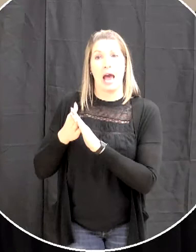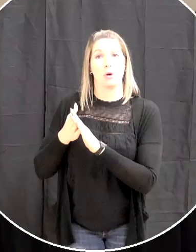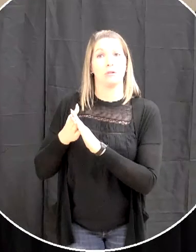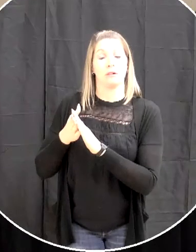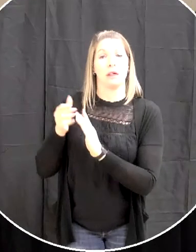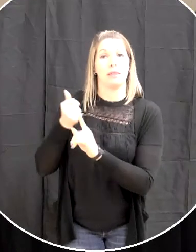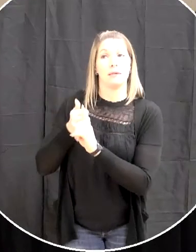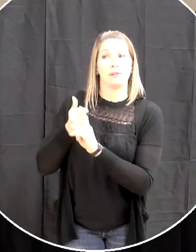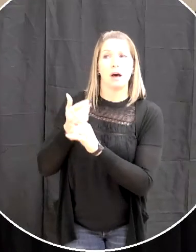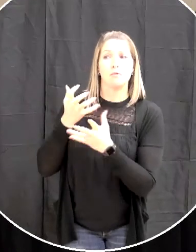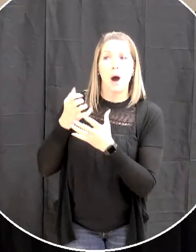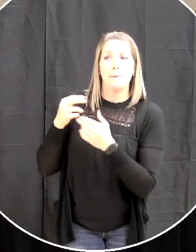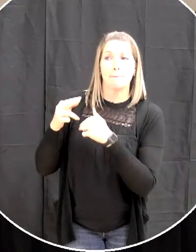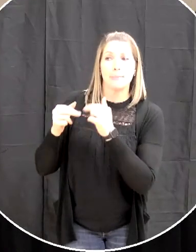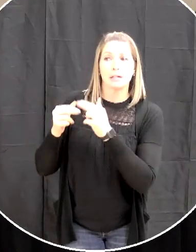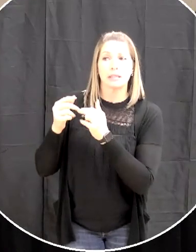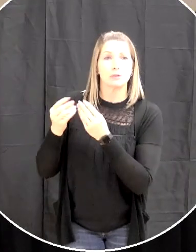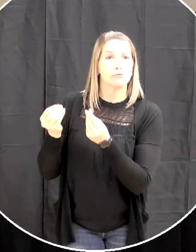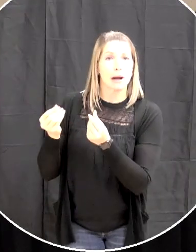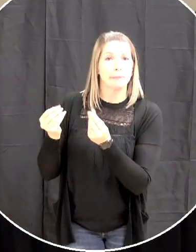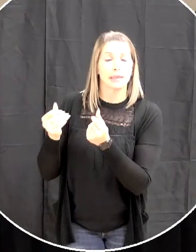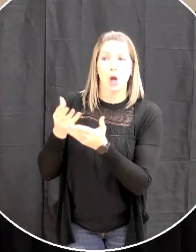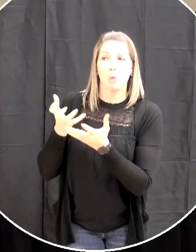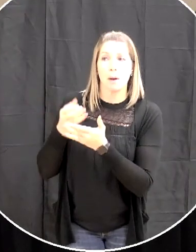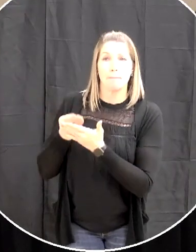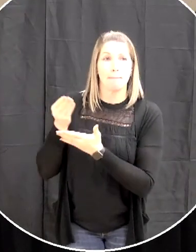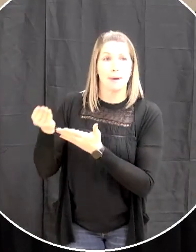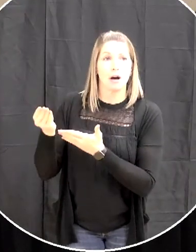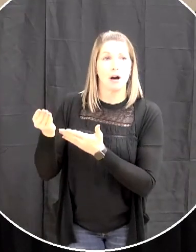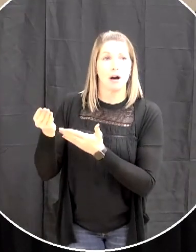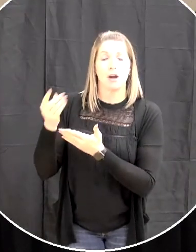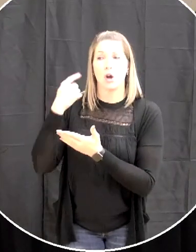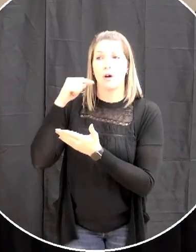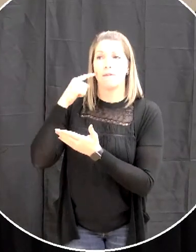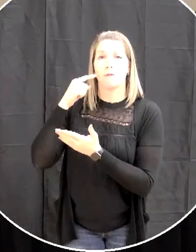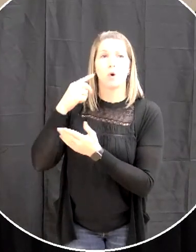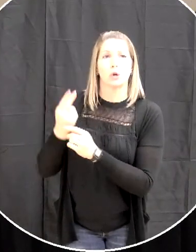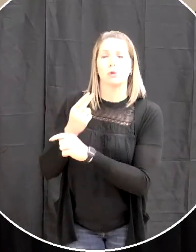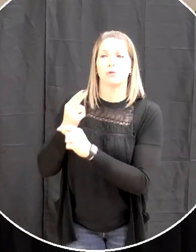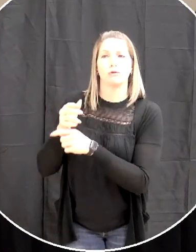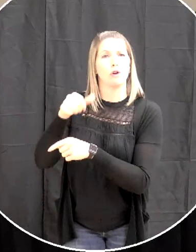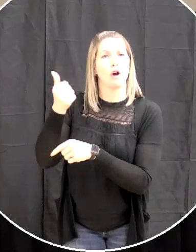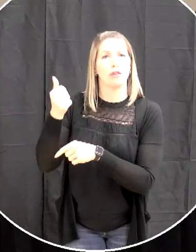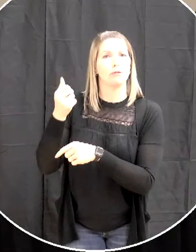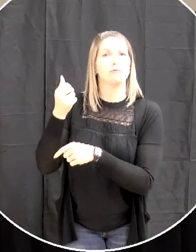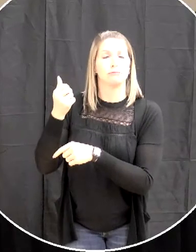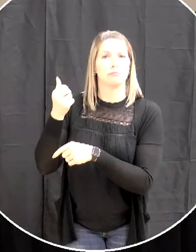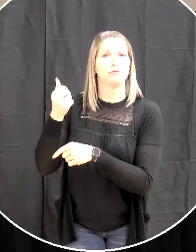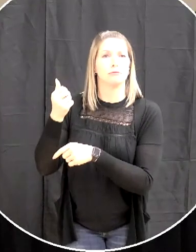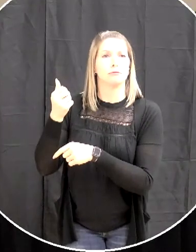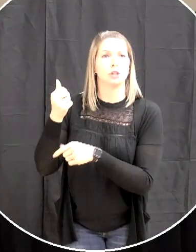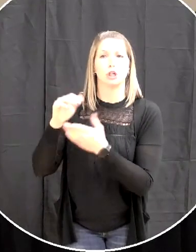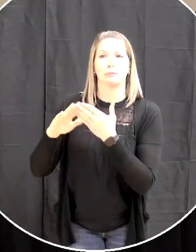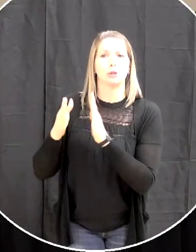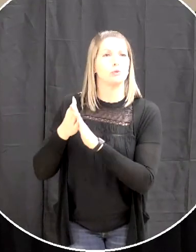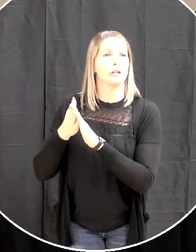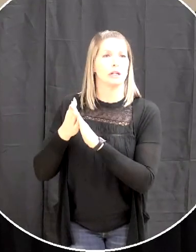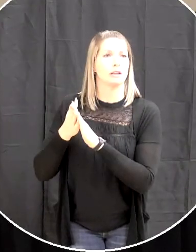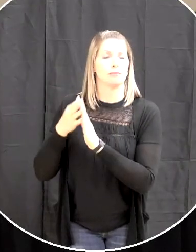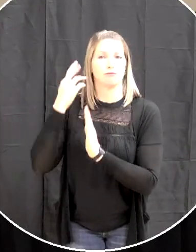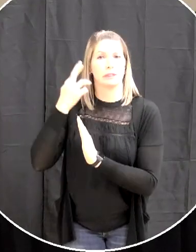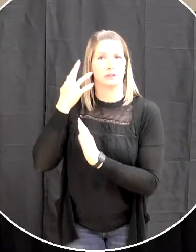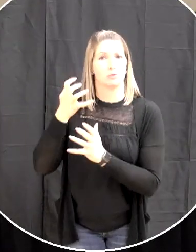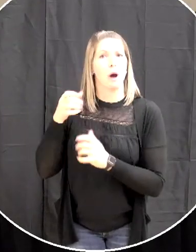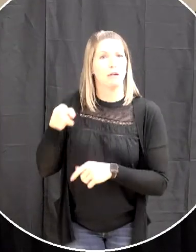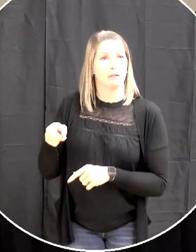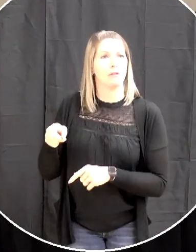interest in acquiring the building and property from the district association, or from the district, to use for community purposes, be it